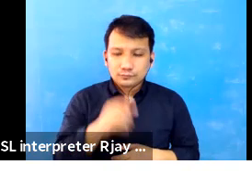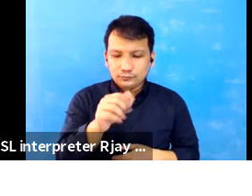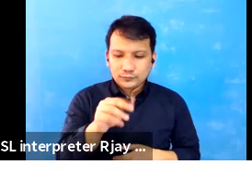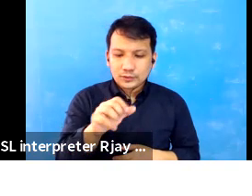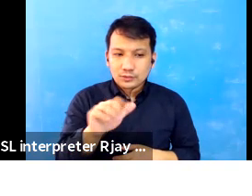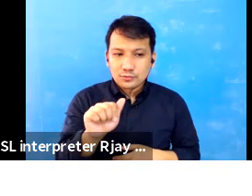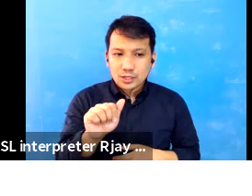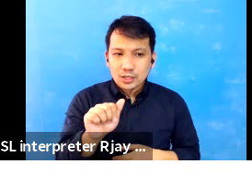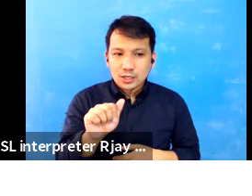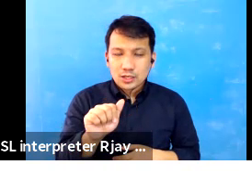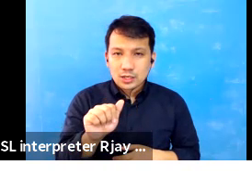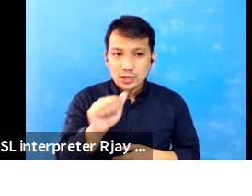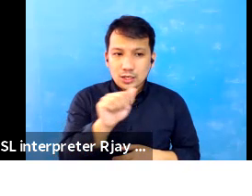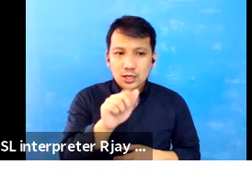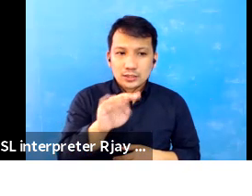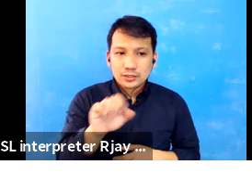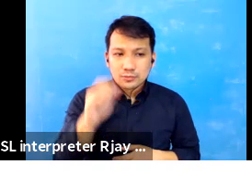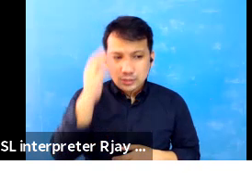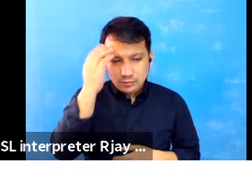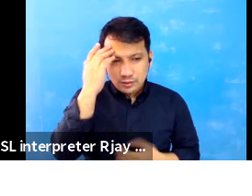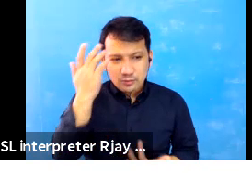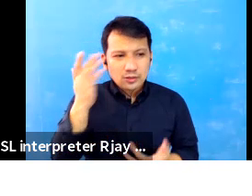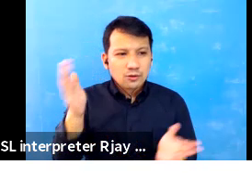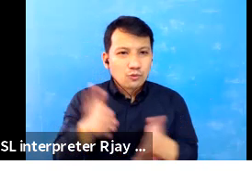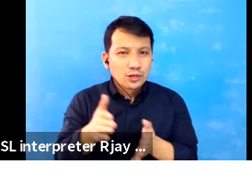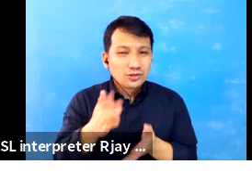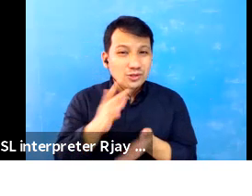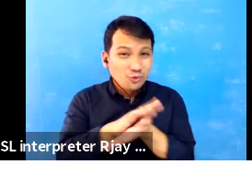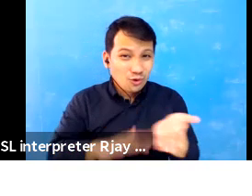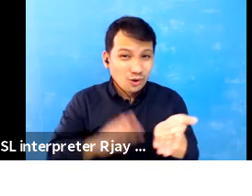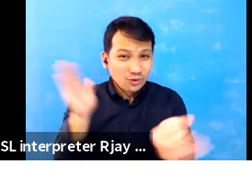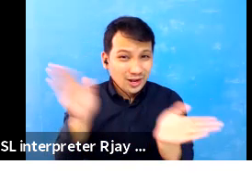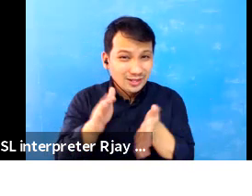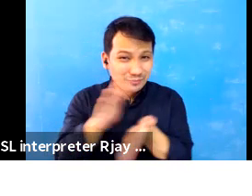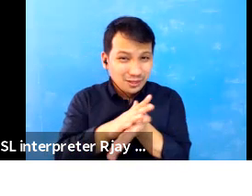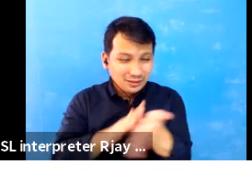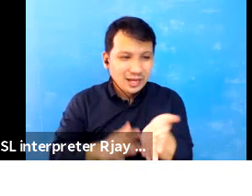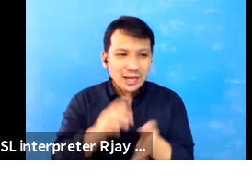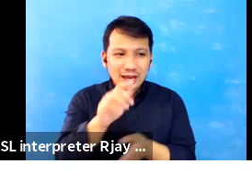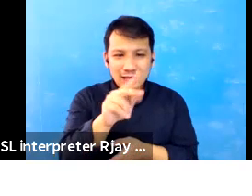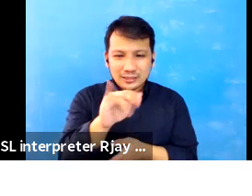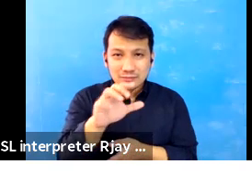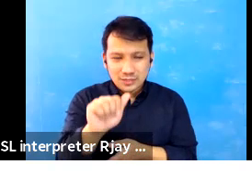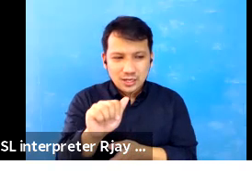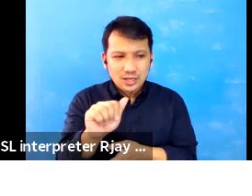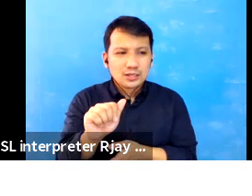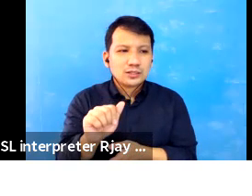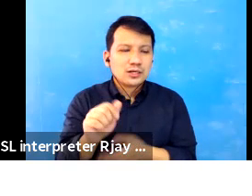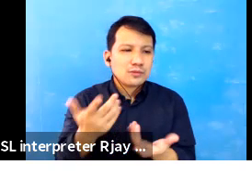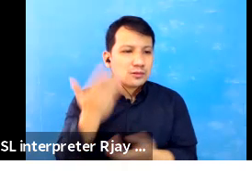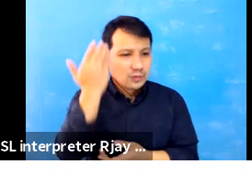we have discussed earlier. And for the lactating women, we want to make sure that they are not chronic energy